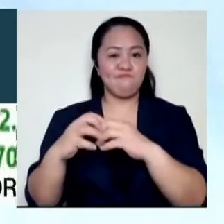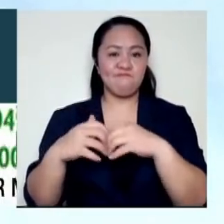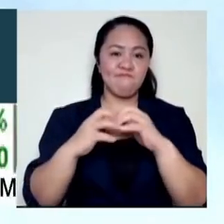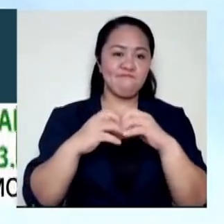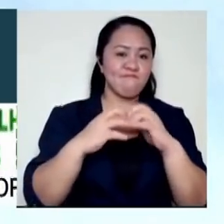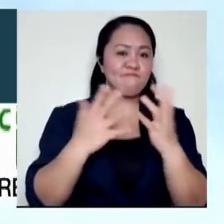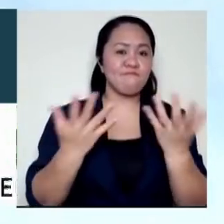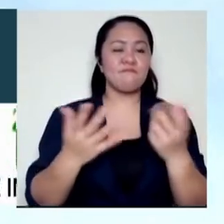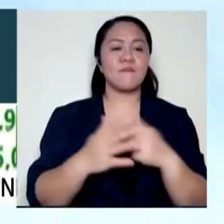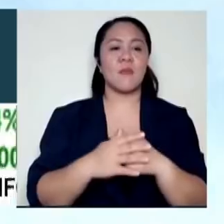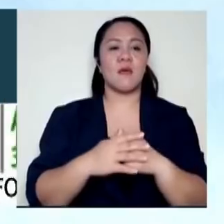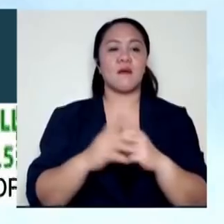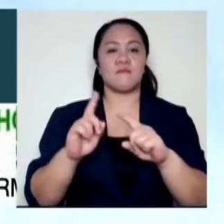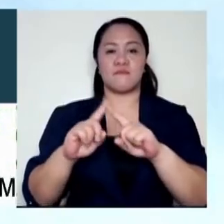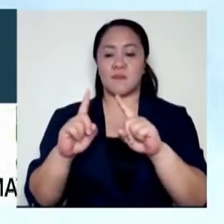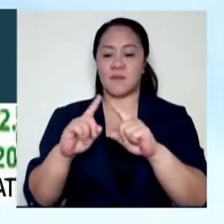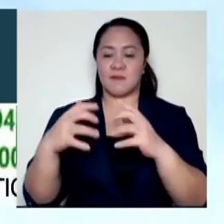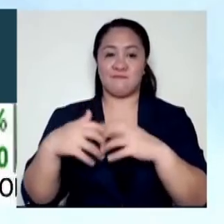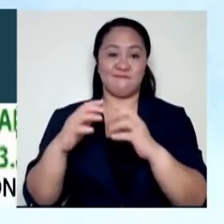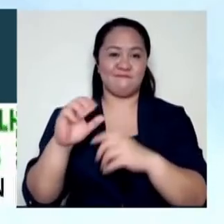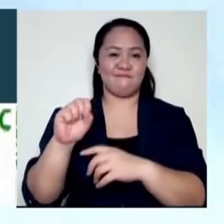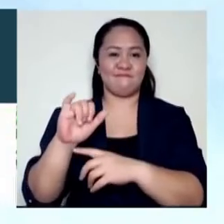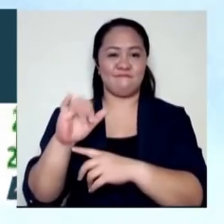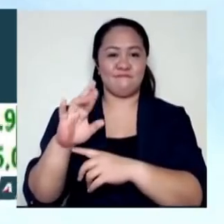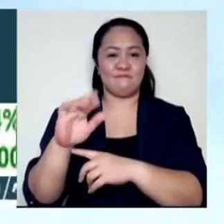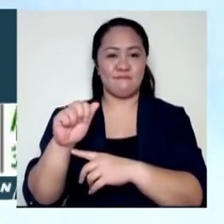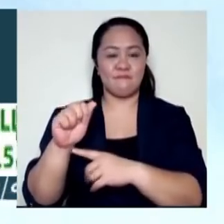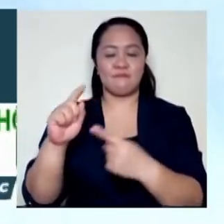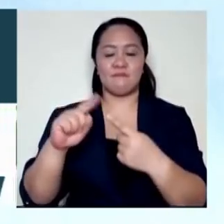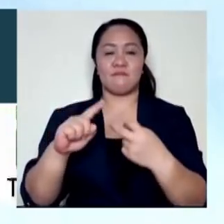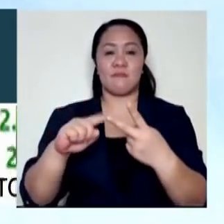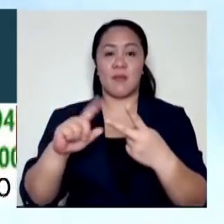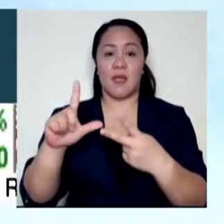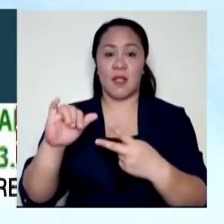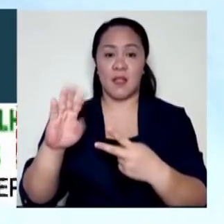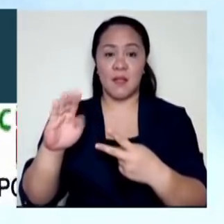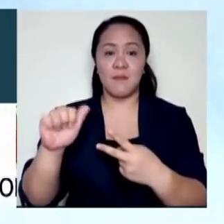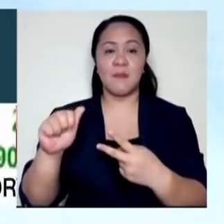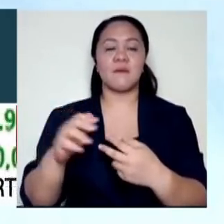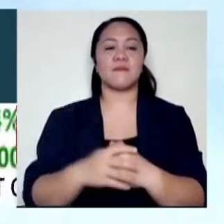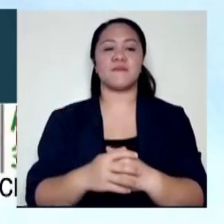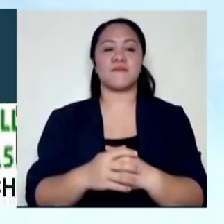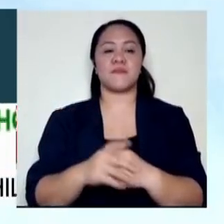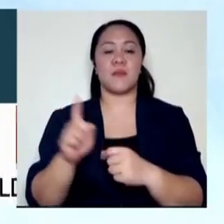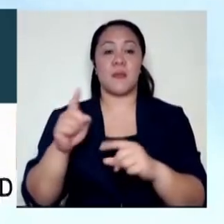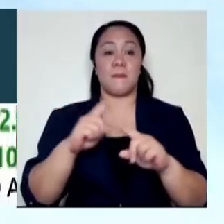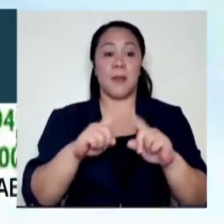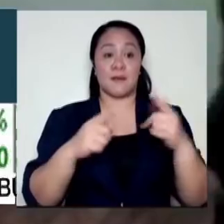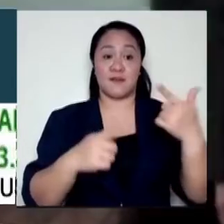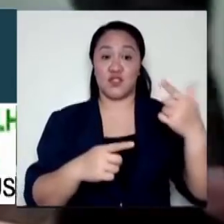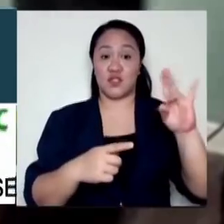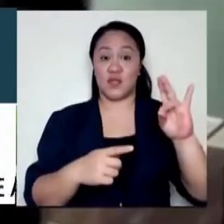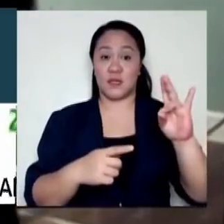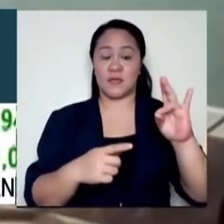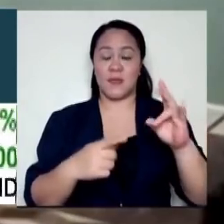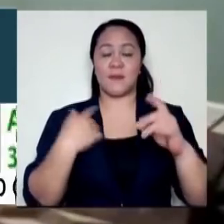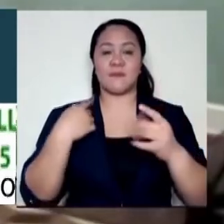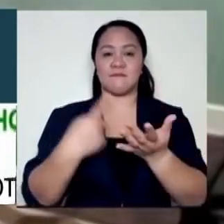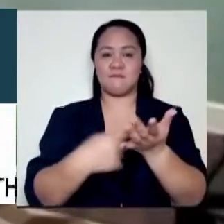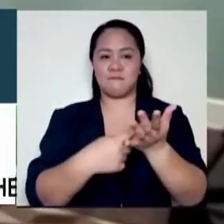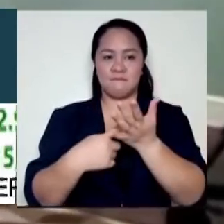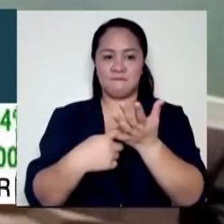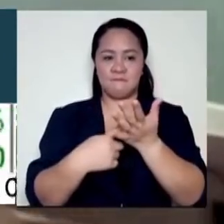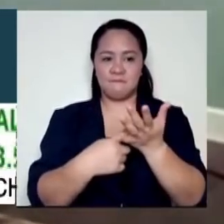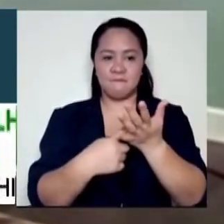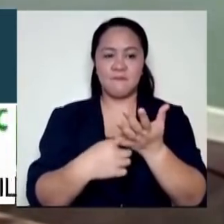of Syria, of Libya. Biden's comments came at the tail end of the G7 summit in England and just days ahead